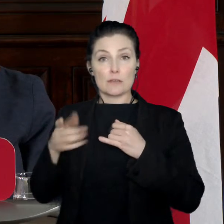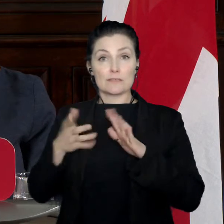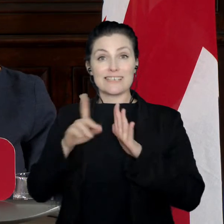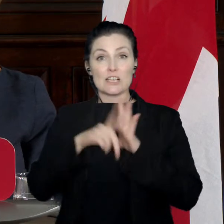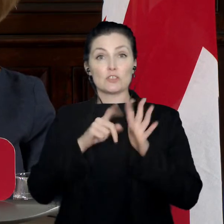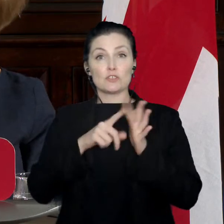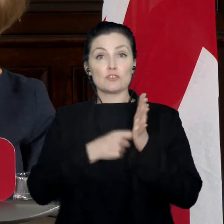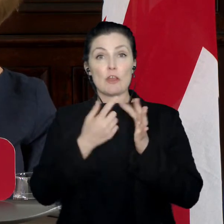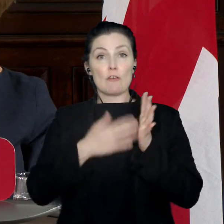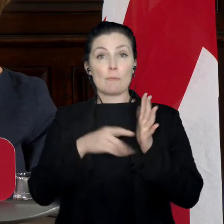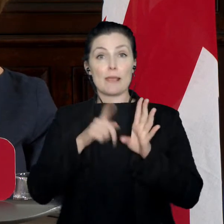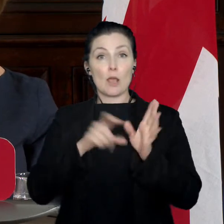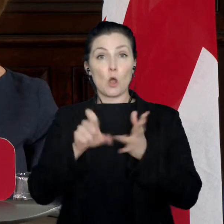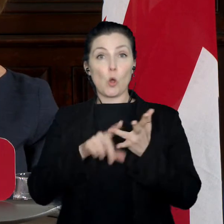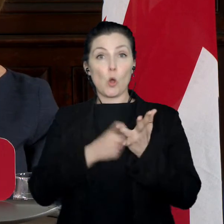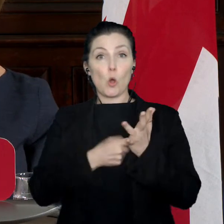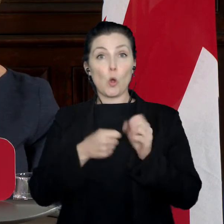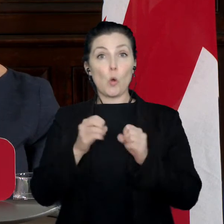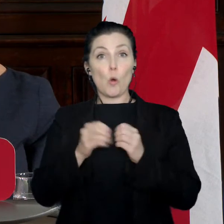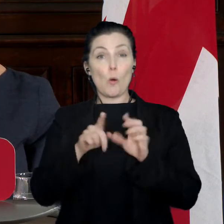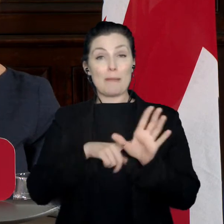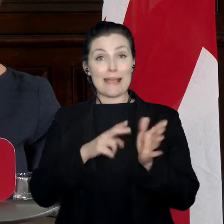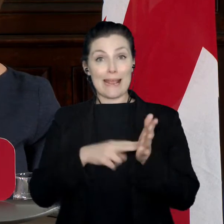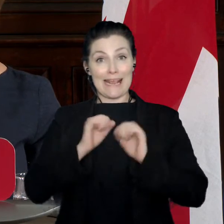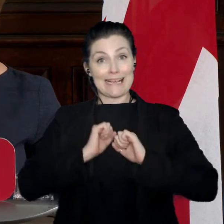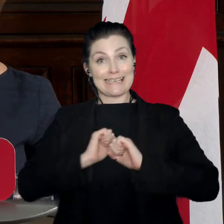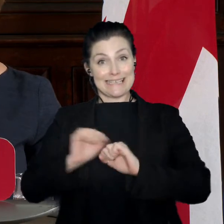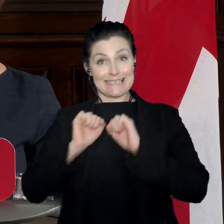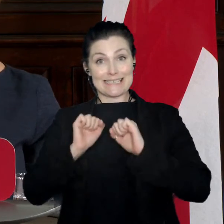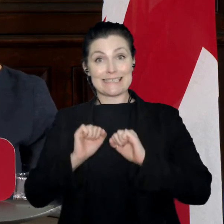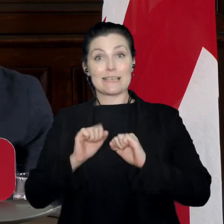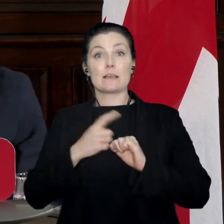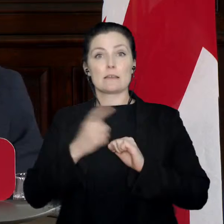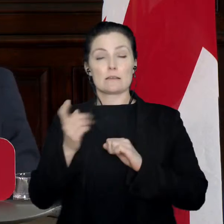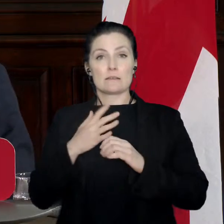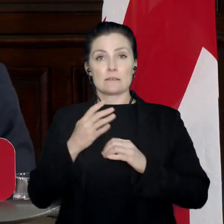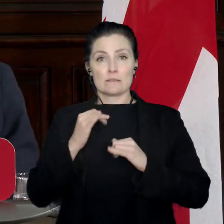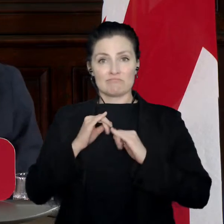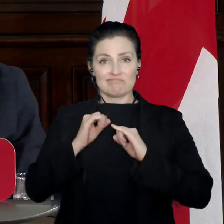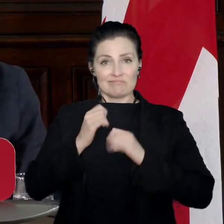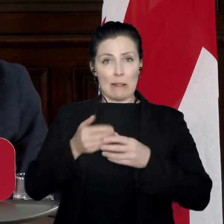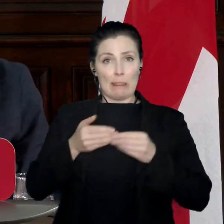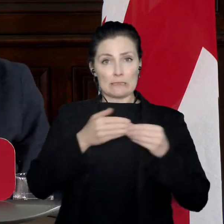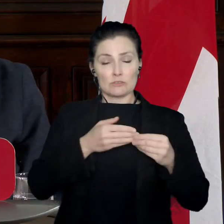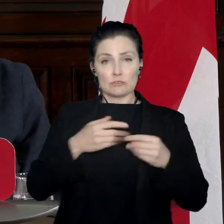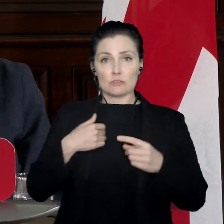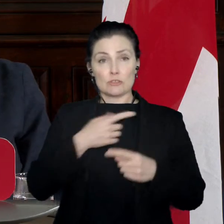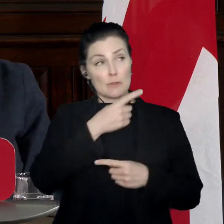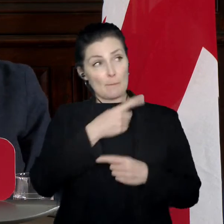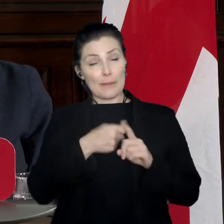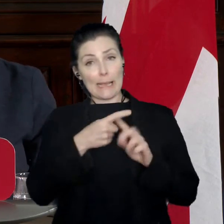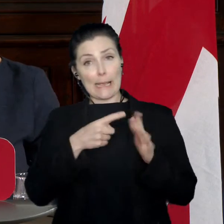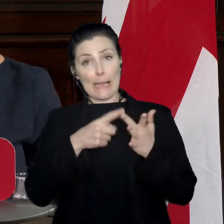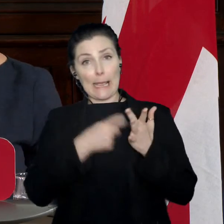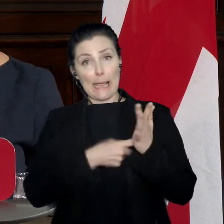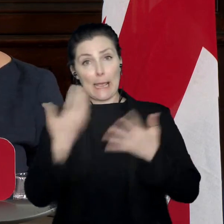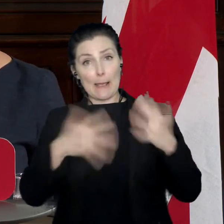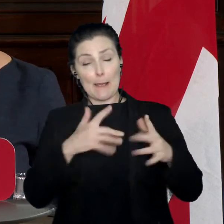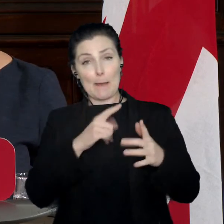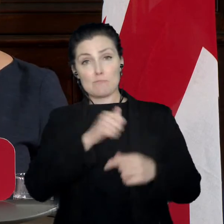discrimination. And he promised us all that the first task he would undertake would be